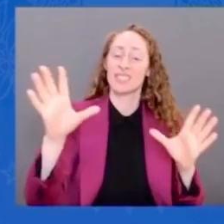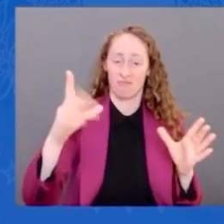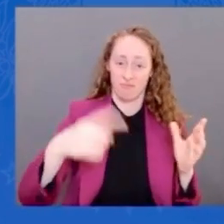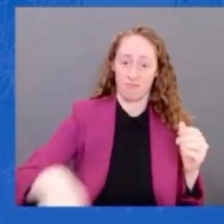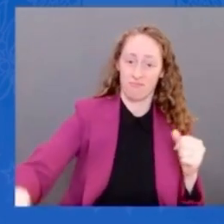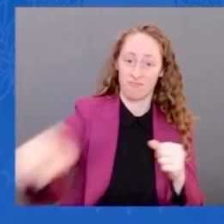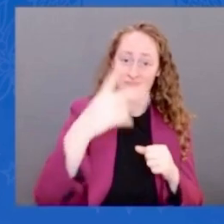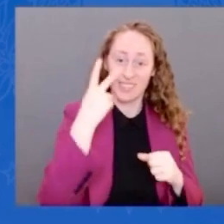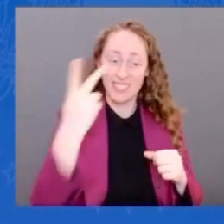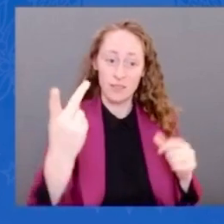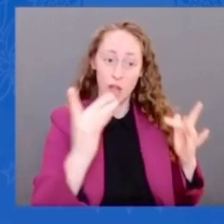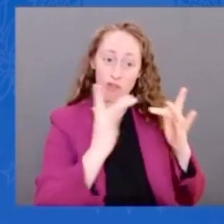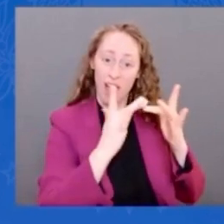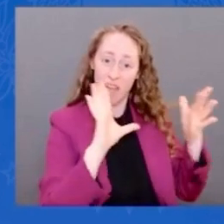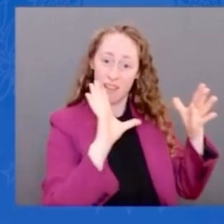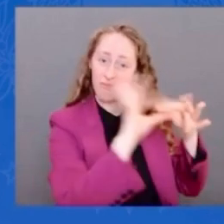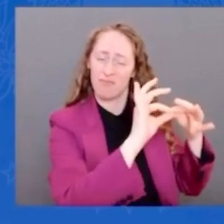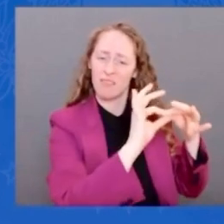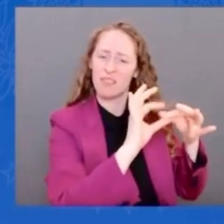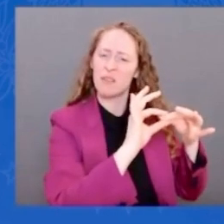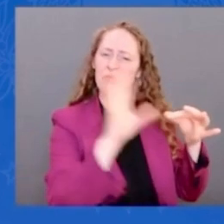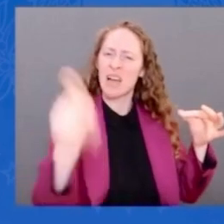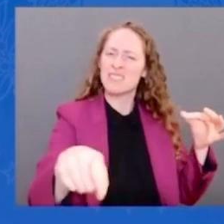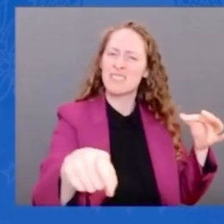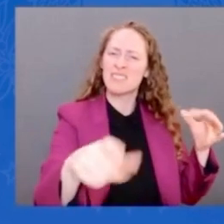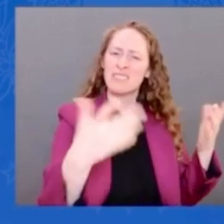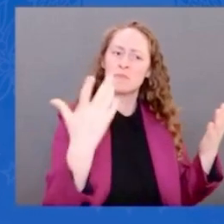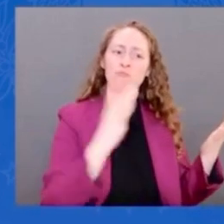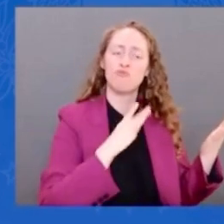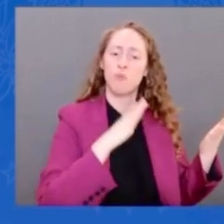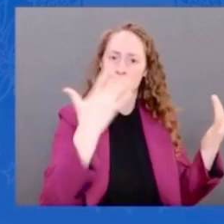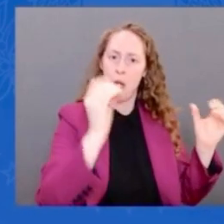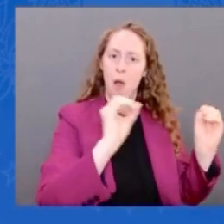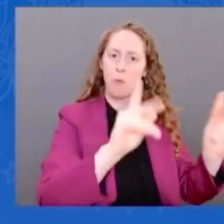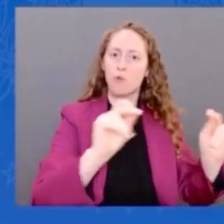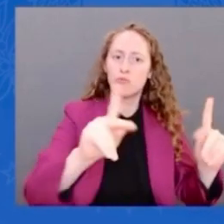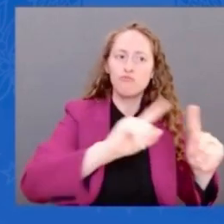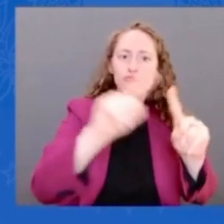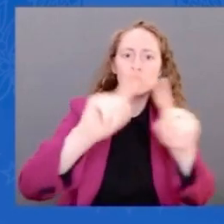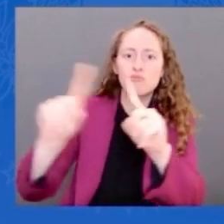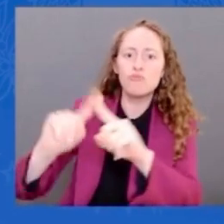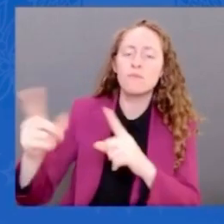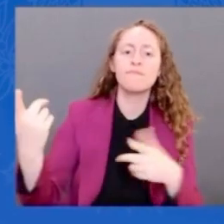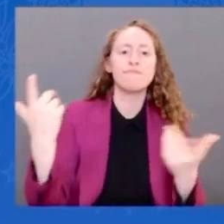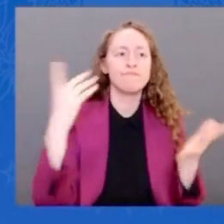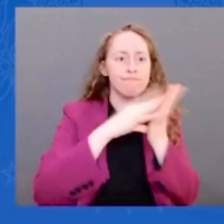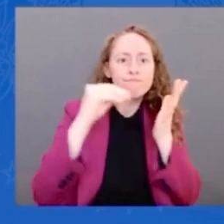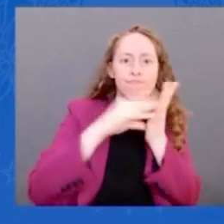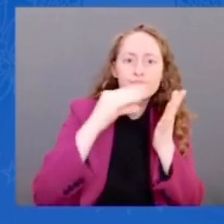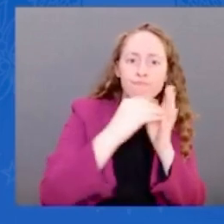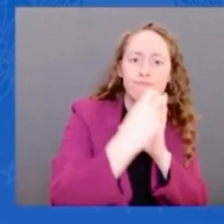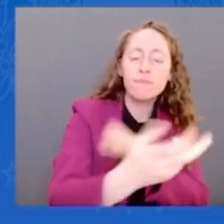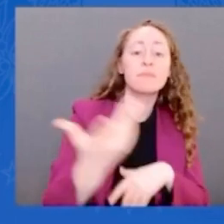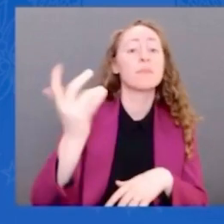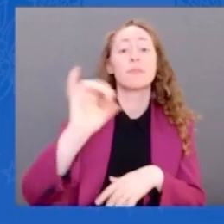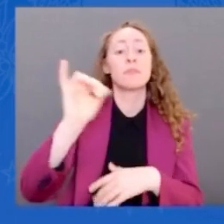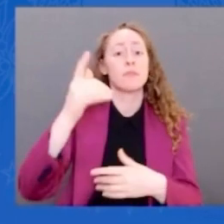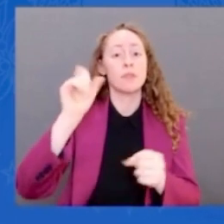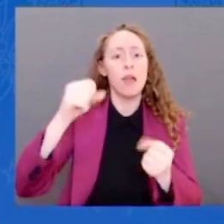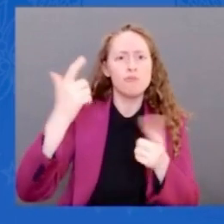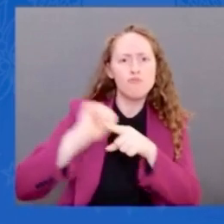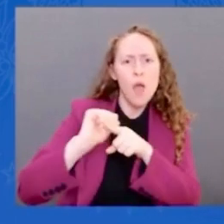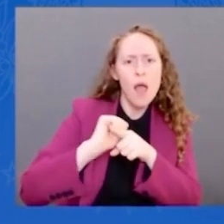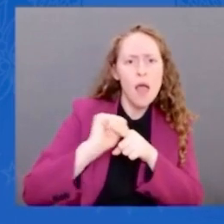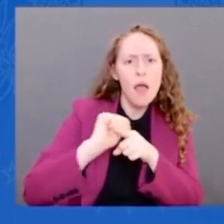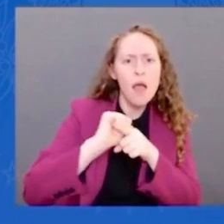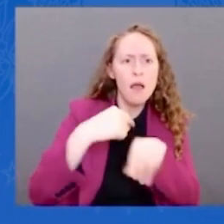opportunity to get an education, to train for a new career, to build a business, to keep in touch